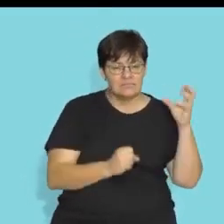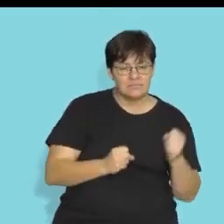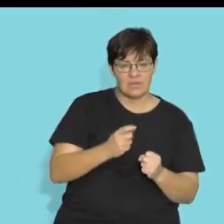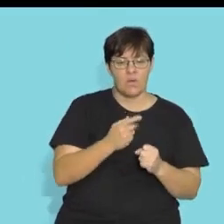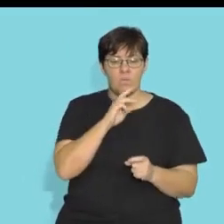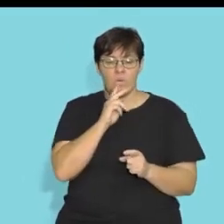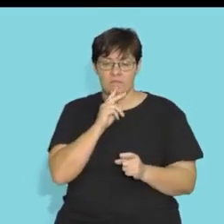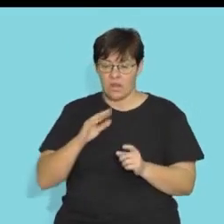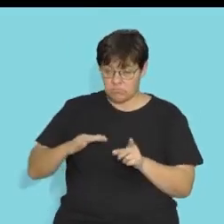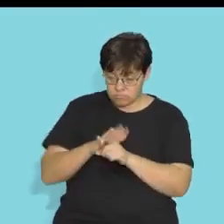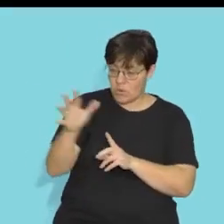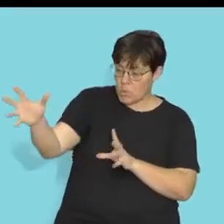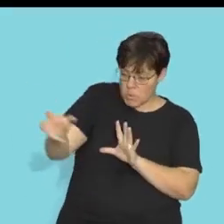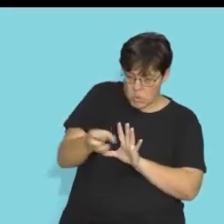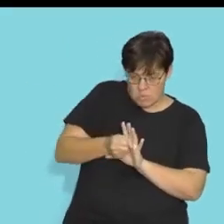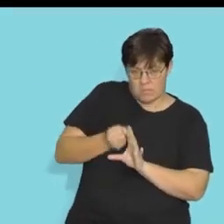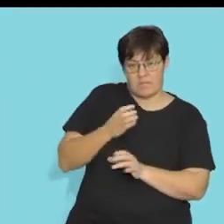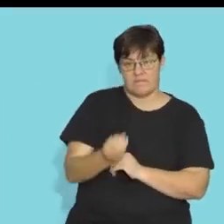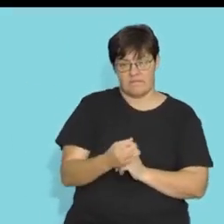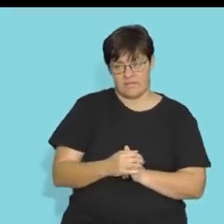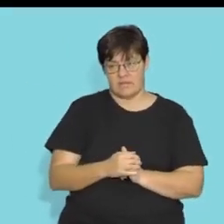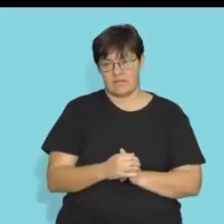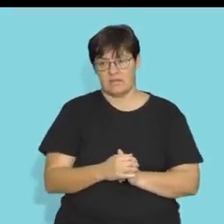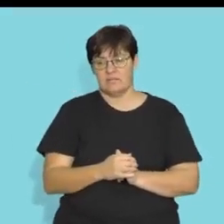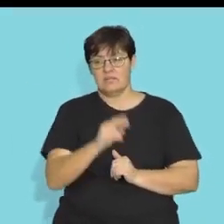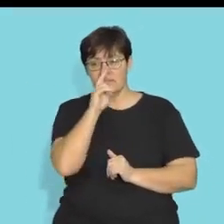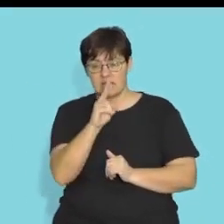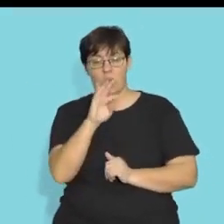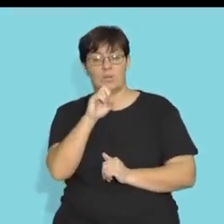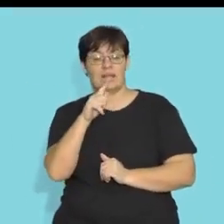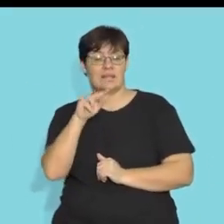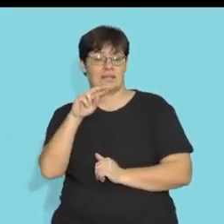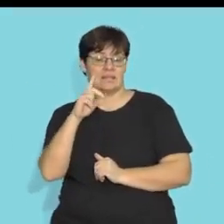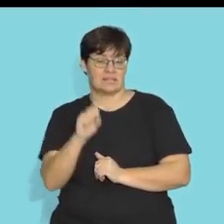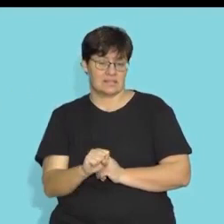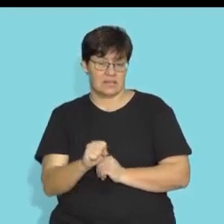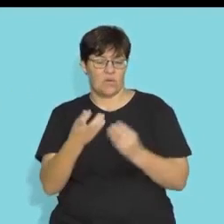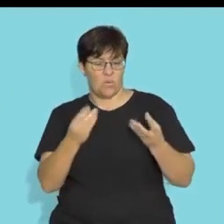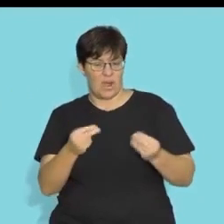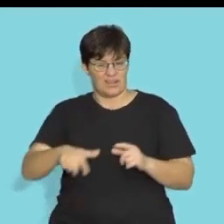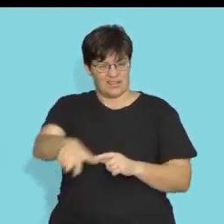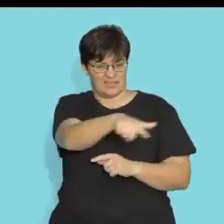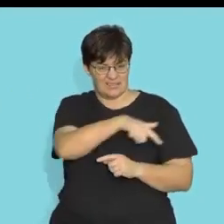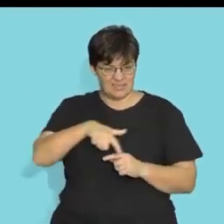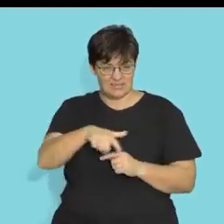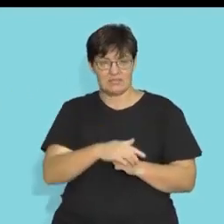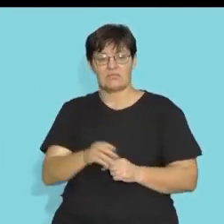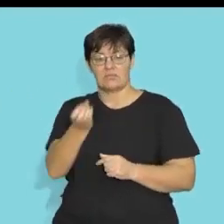to collect and sponge off that water that runs off the surface. We see that wetlands